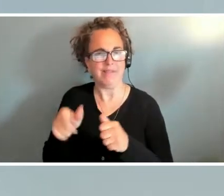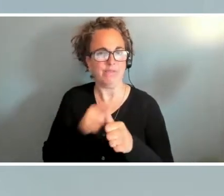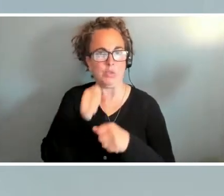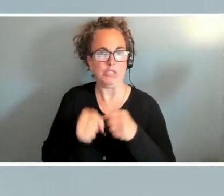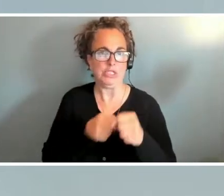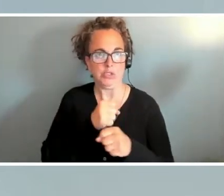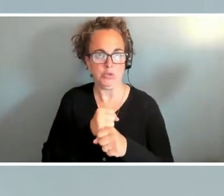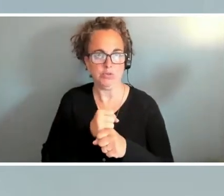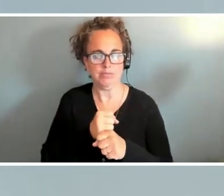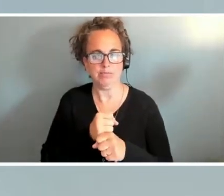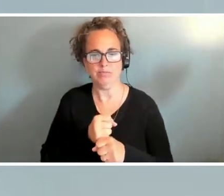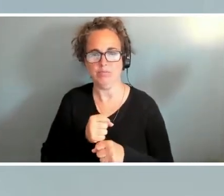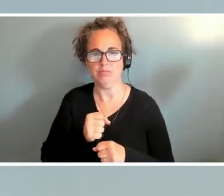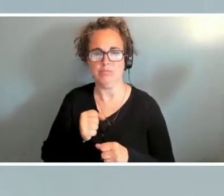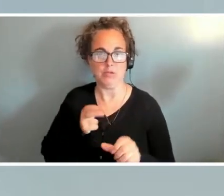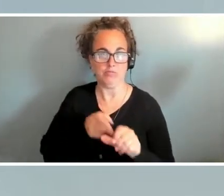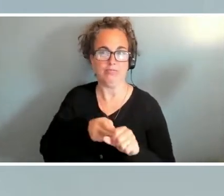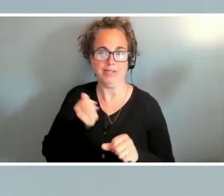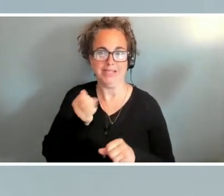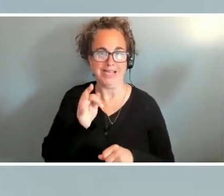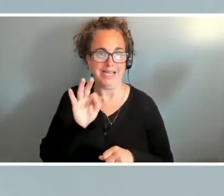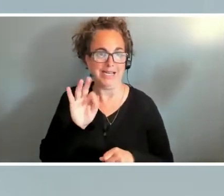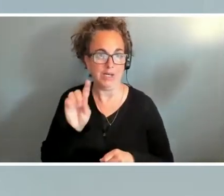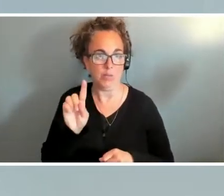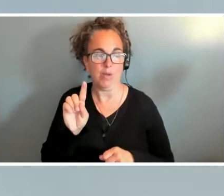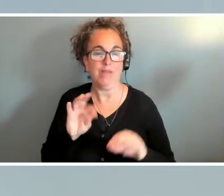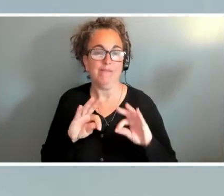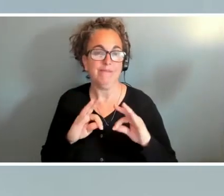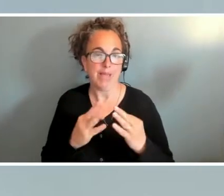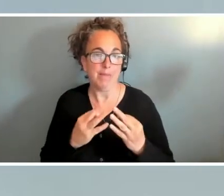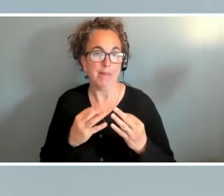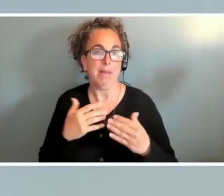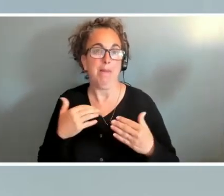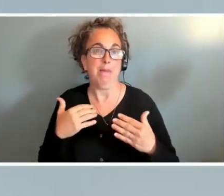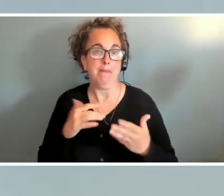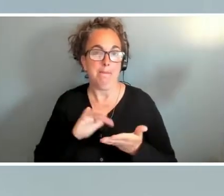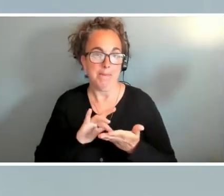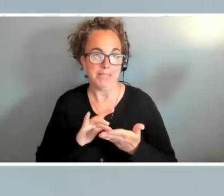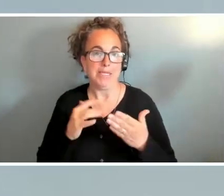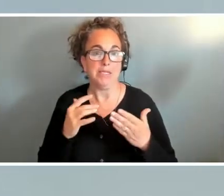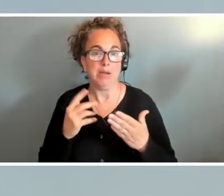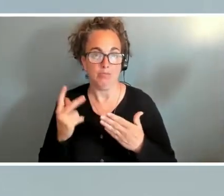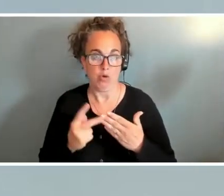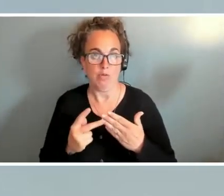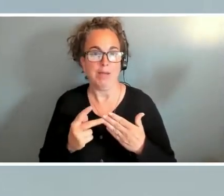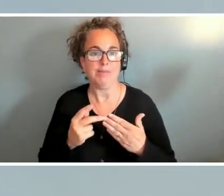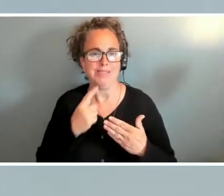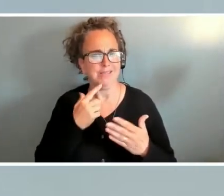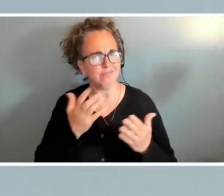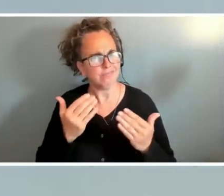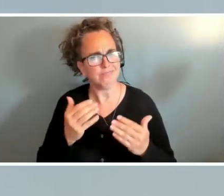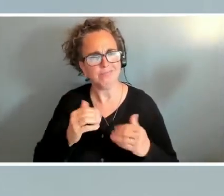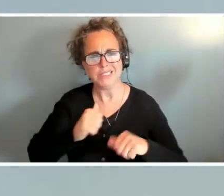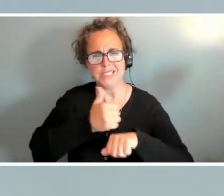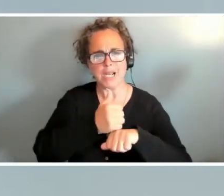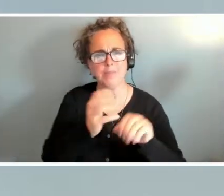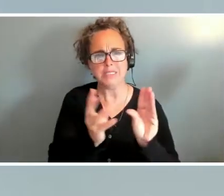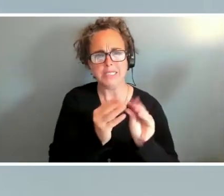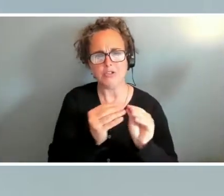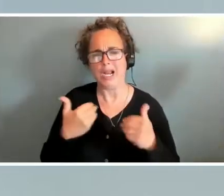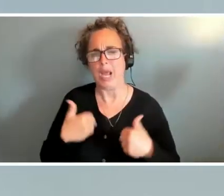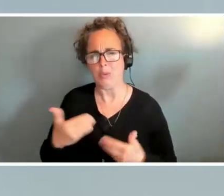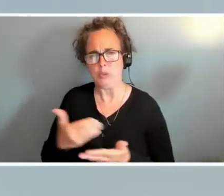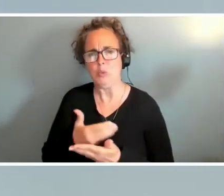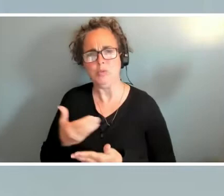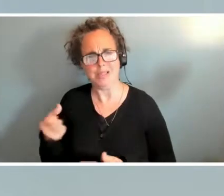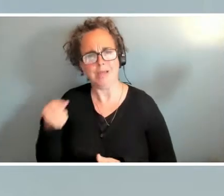In 1991, the family medicine department had a strategic planning session. They asked me to facilitate that session since I was the new guy